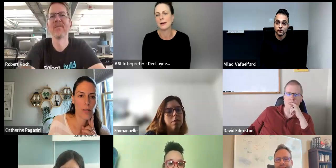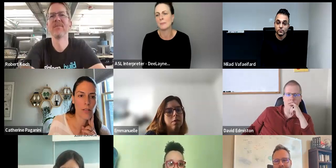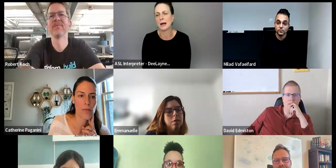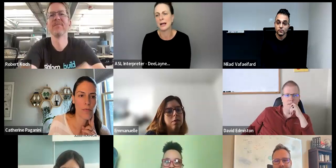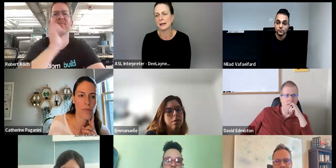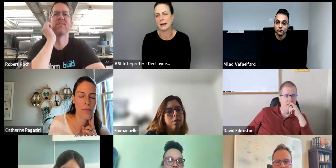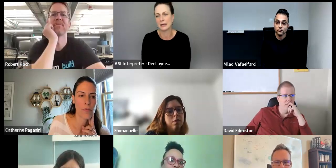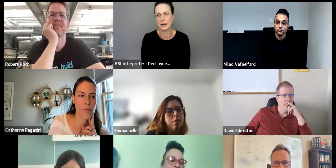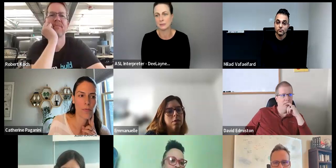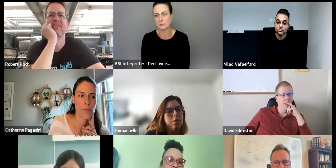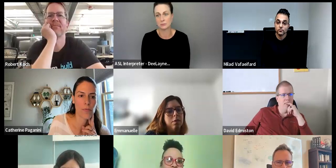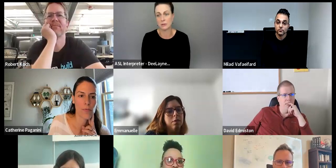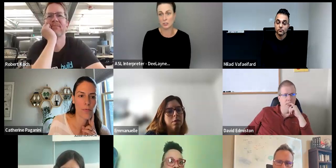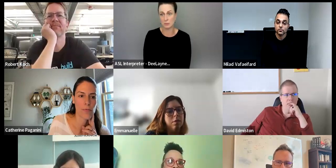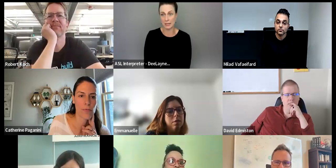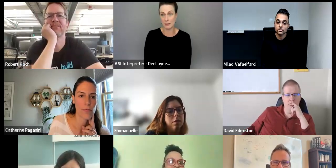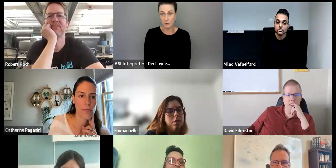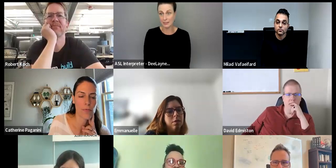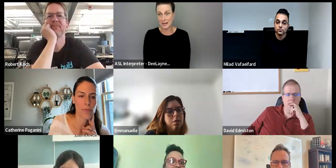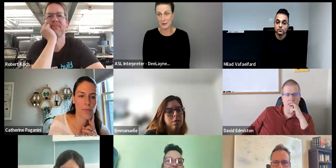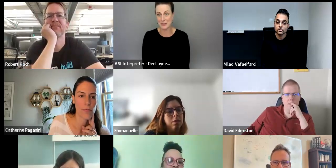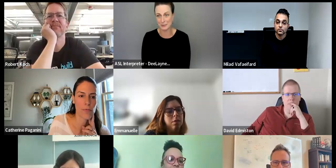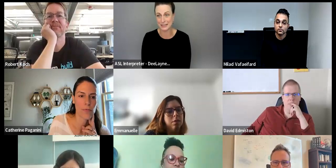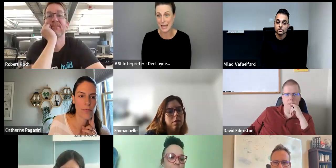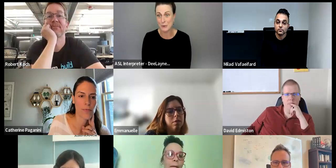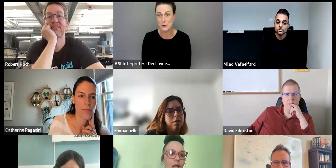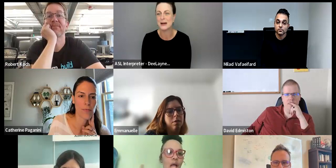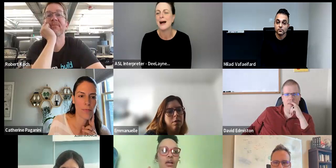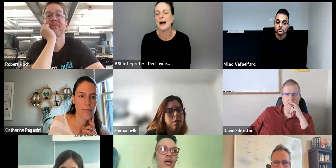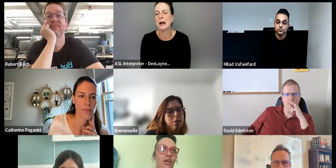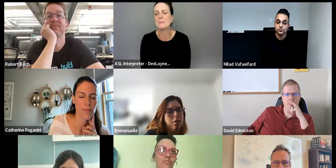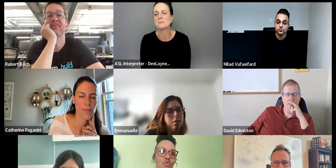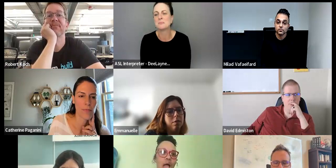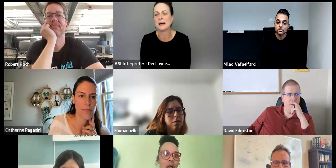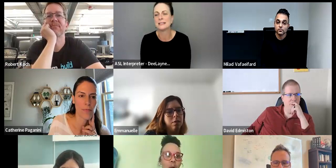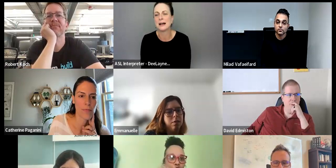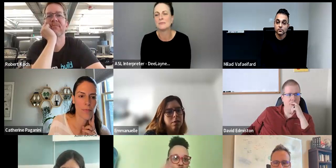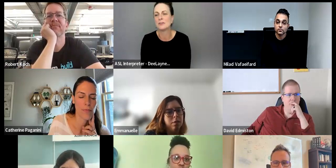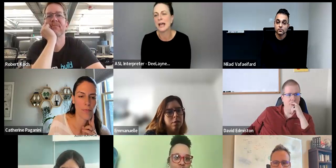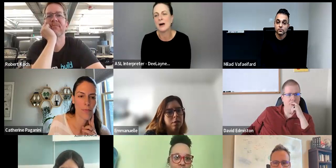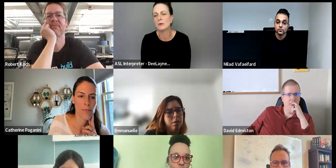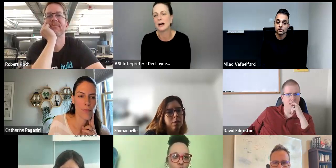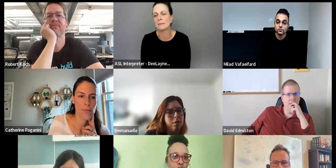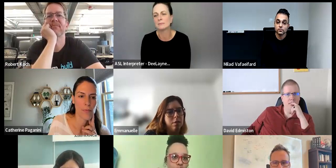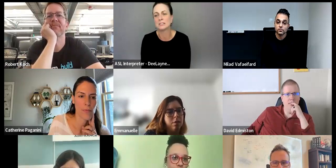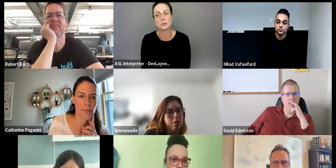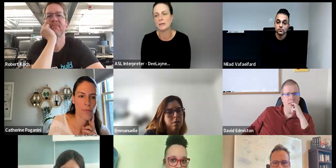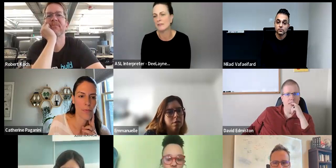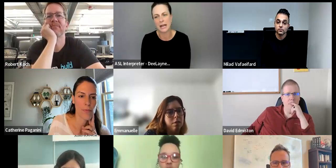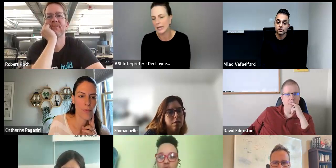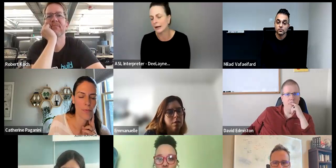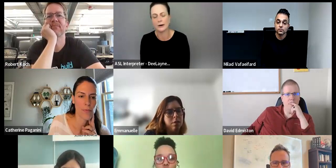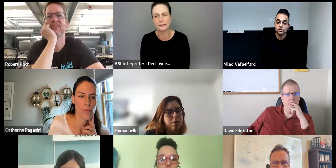yeah, I applied, I got some scholarship money, and I was really excited about that. I was like, yay, woohoo. But for now, I'm